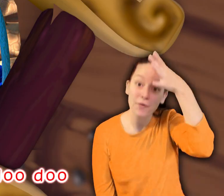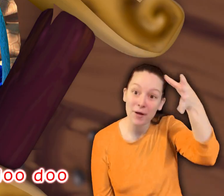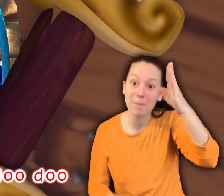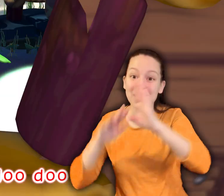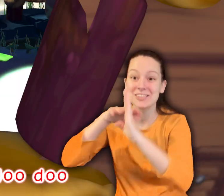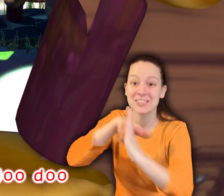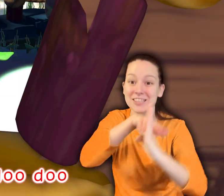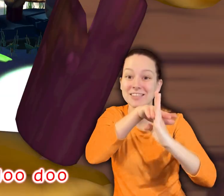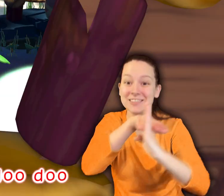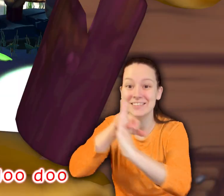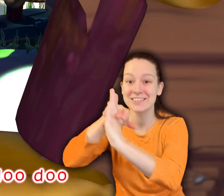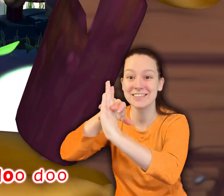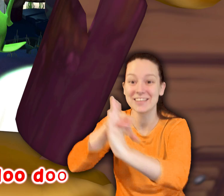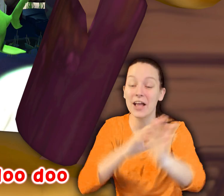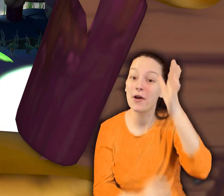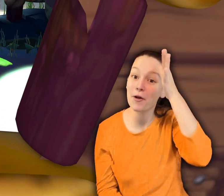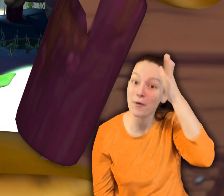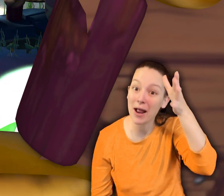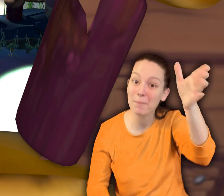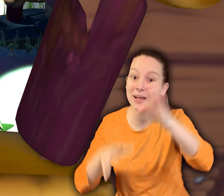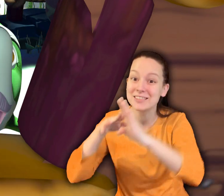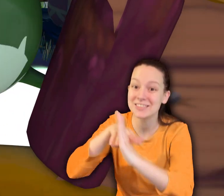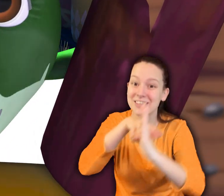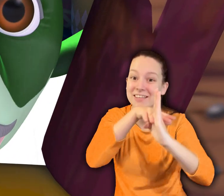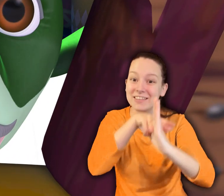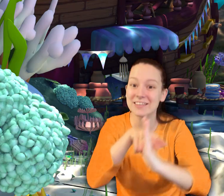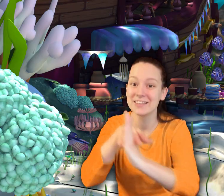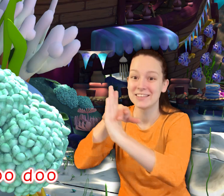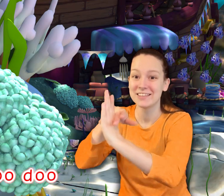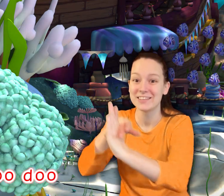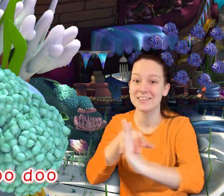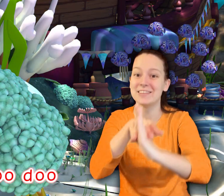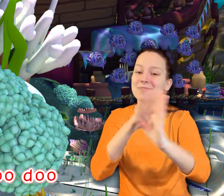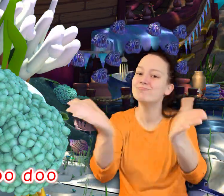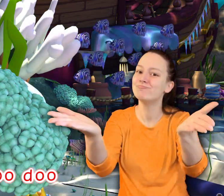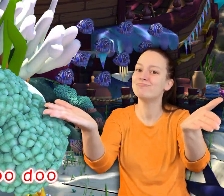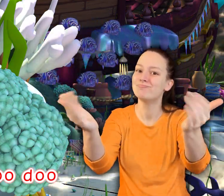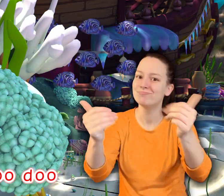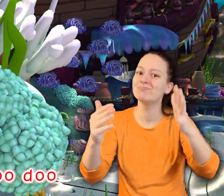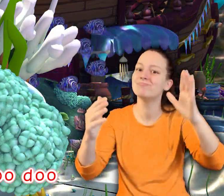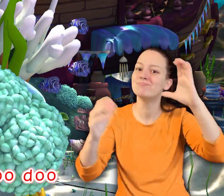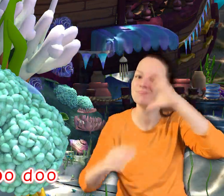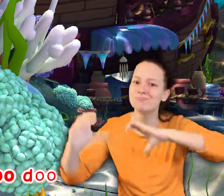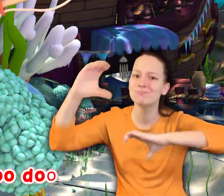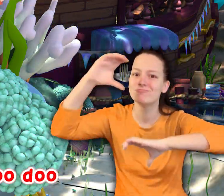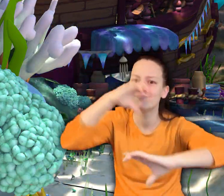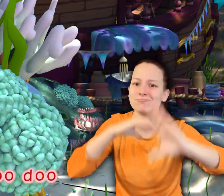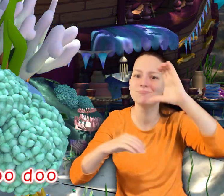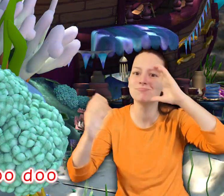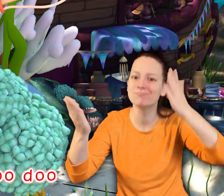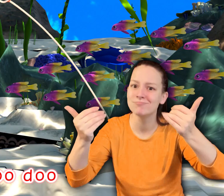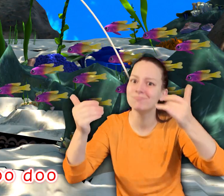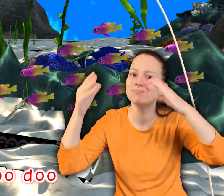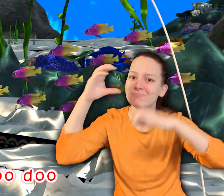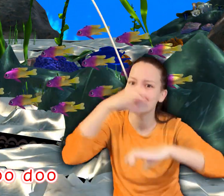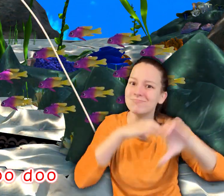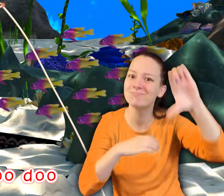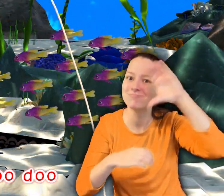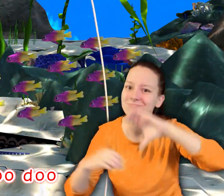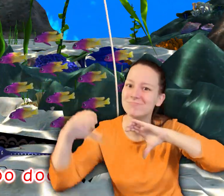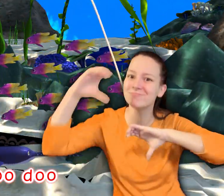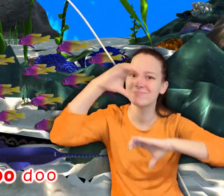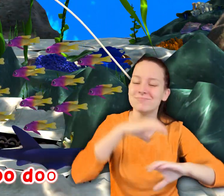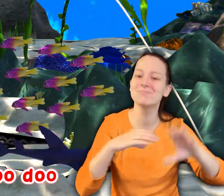doo doo do do grandpa shark do doo do doo doo doo grandpa shark Let's Go Hunt Let's